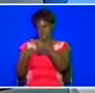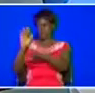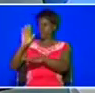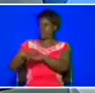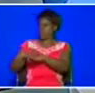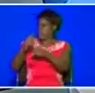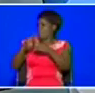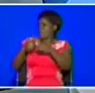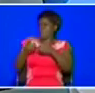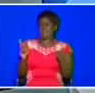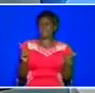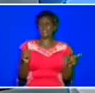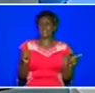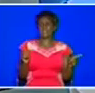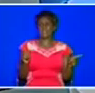But